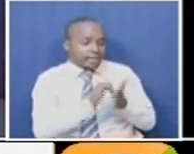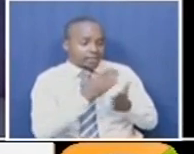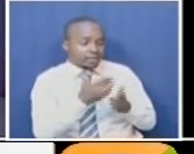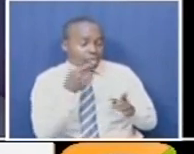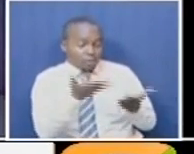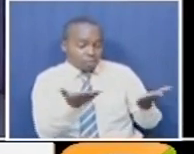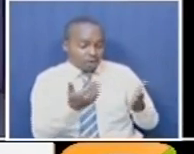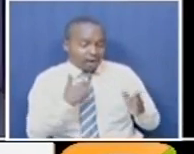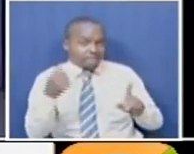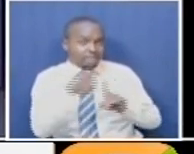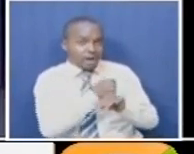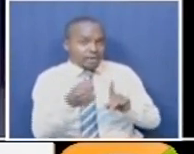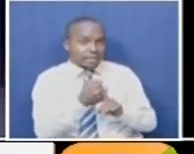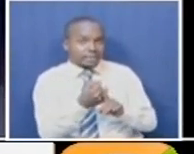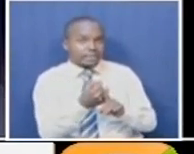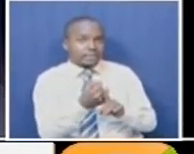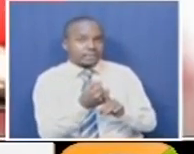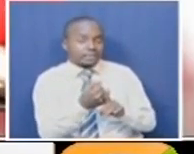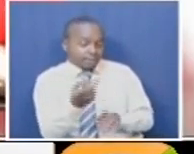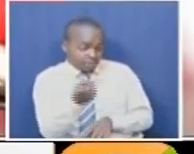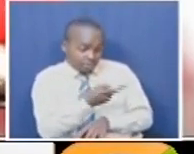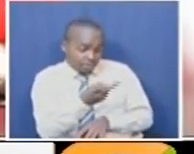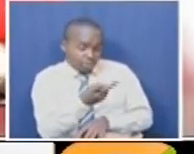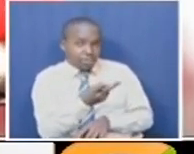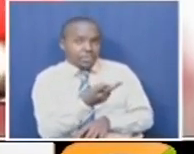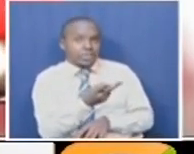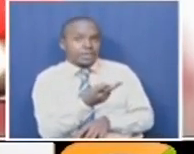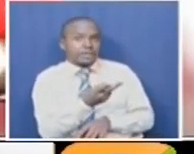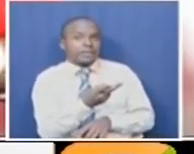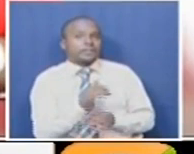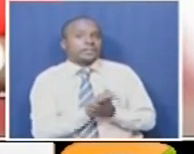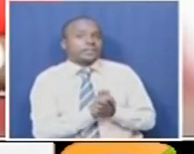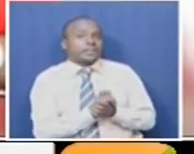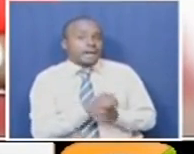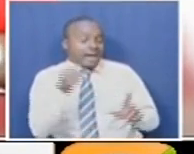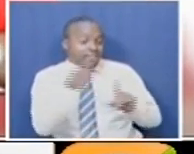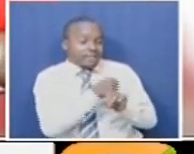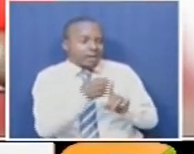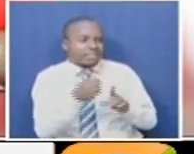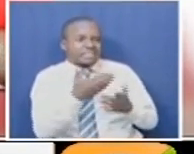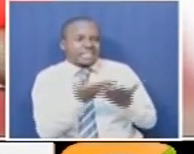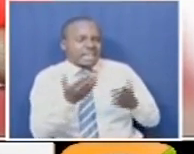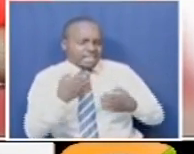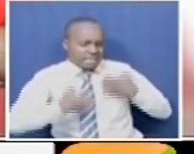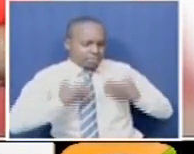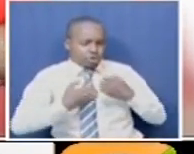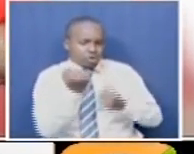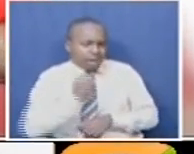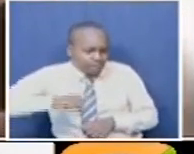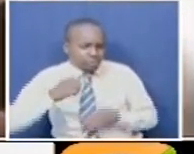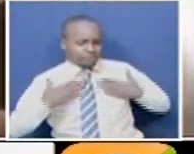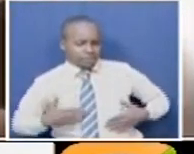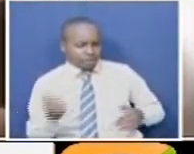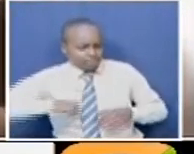violence amongst those groups of people. Mm-hmm. And the violence is anything from emotional abuse, physical